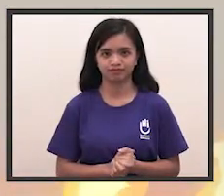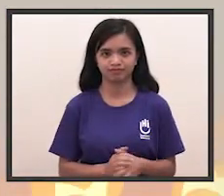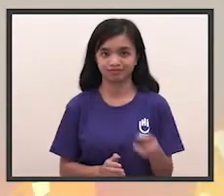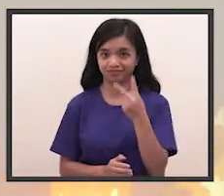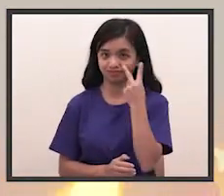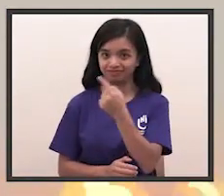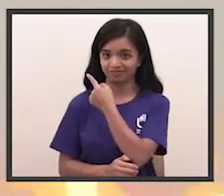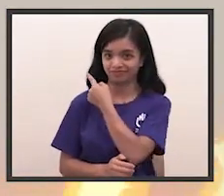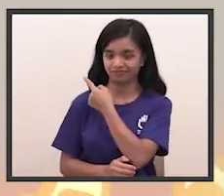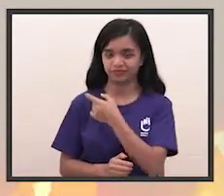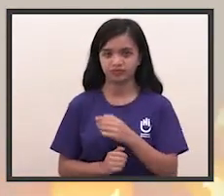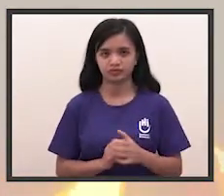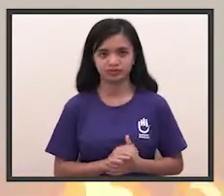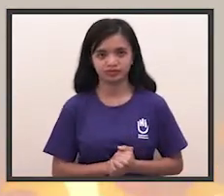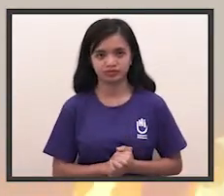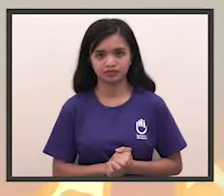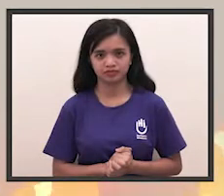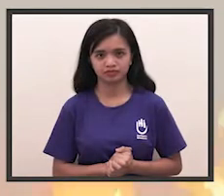drop,